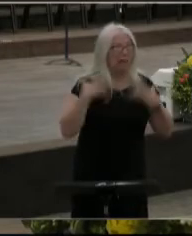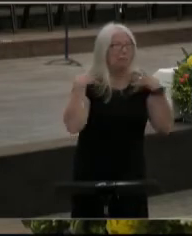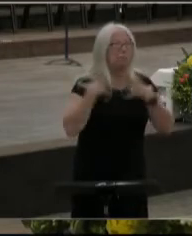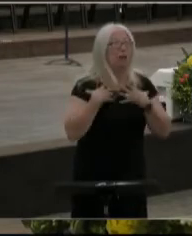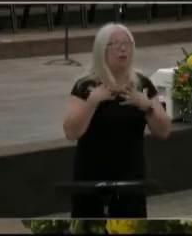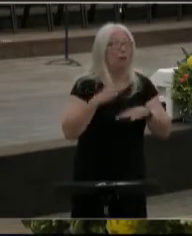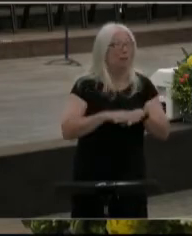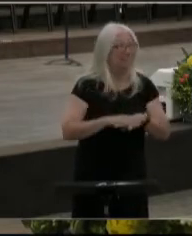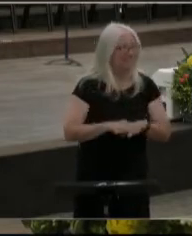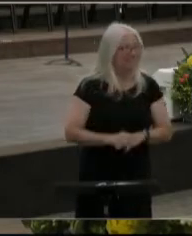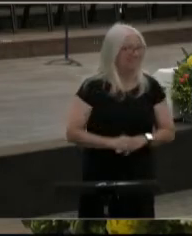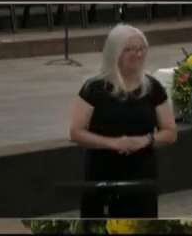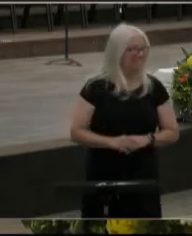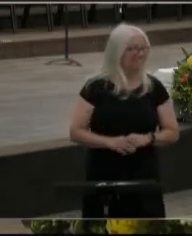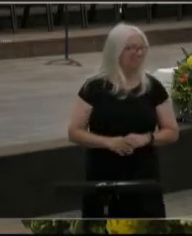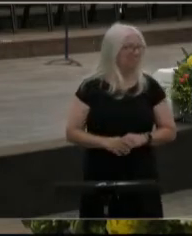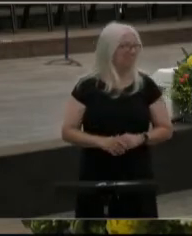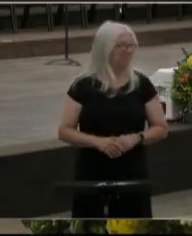on.